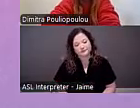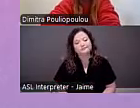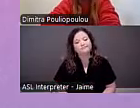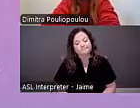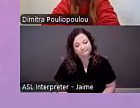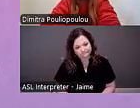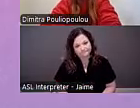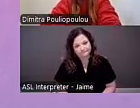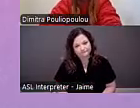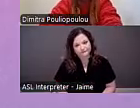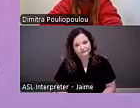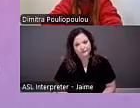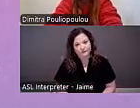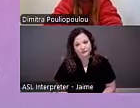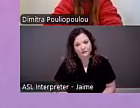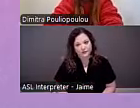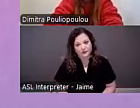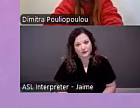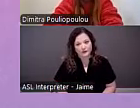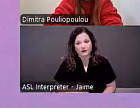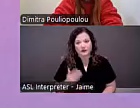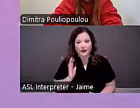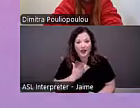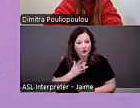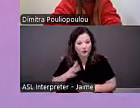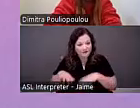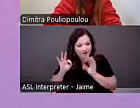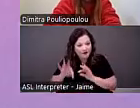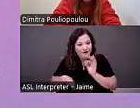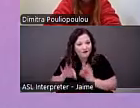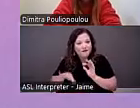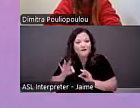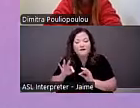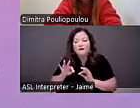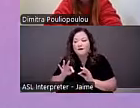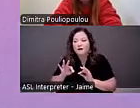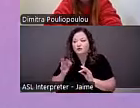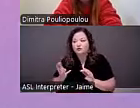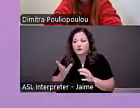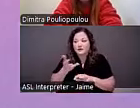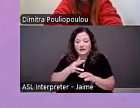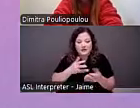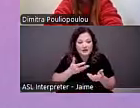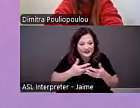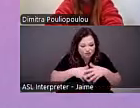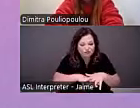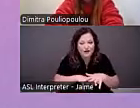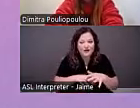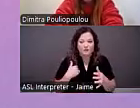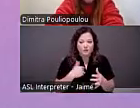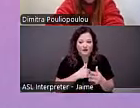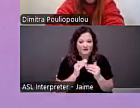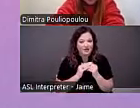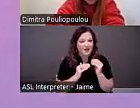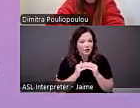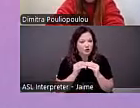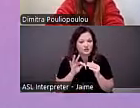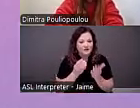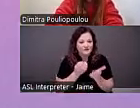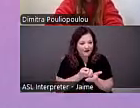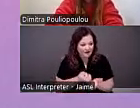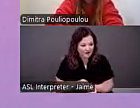So in terms of the integration of the findings, at this point, we had 3 layers of evidence. So the literature